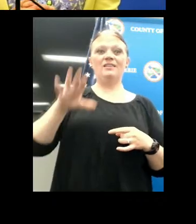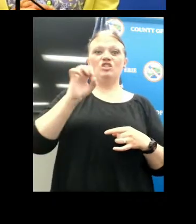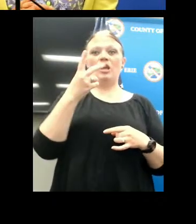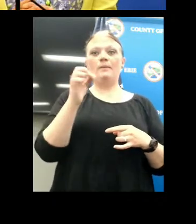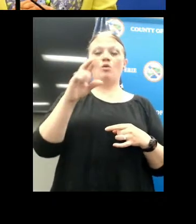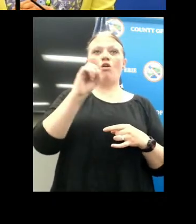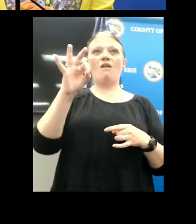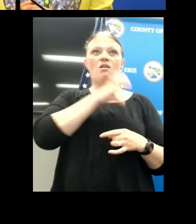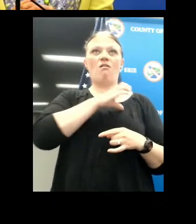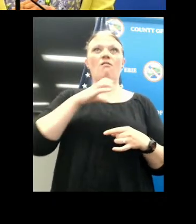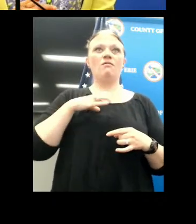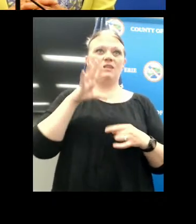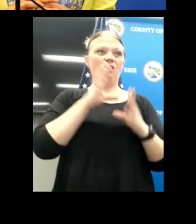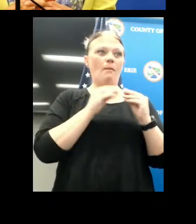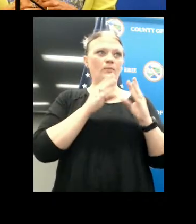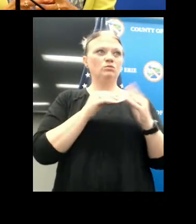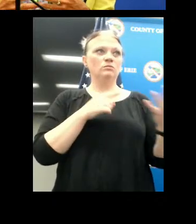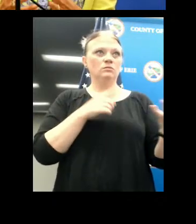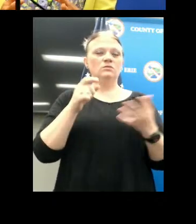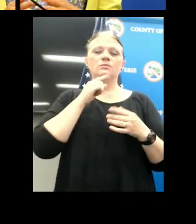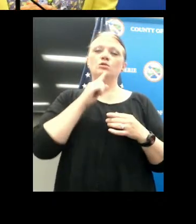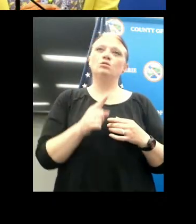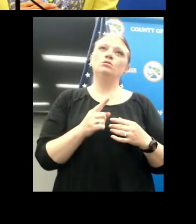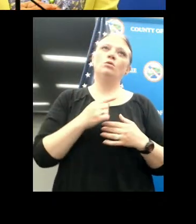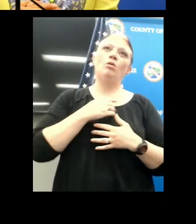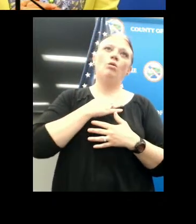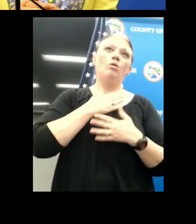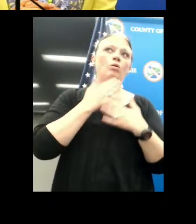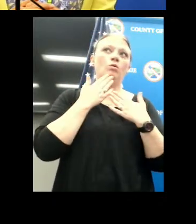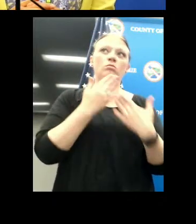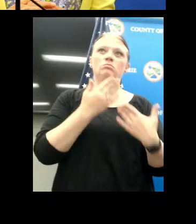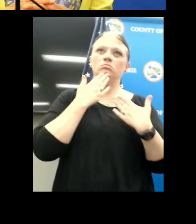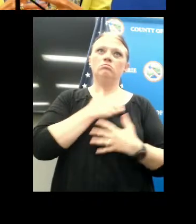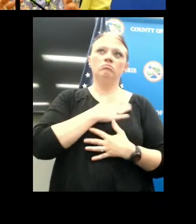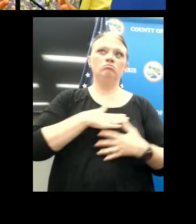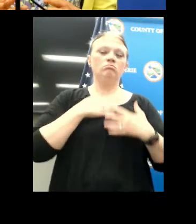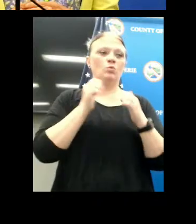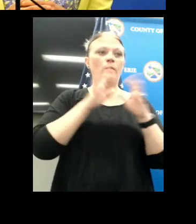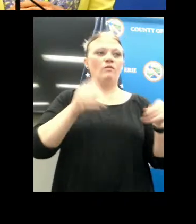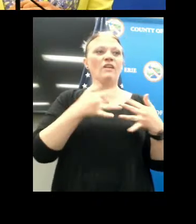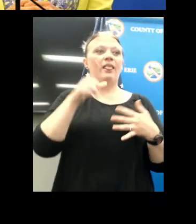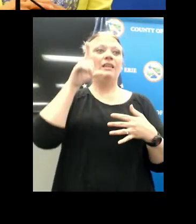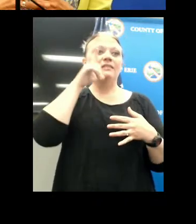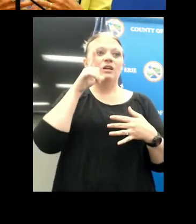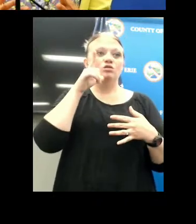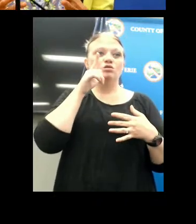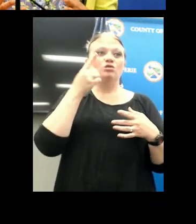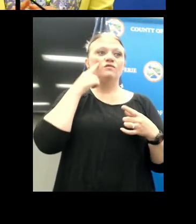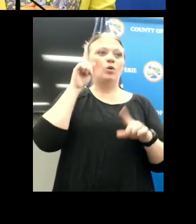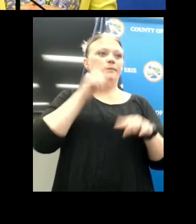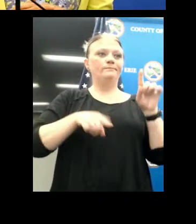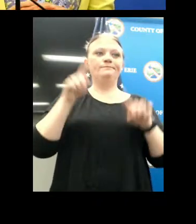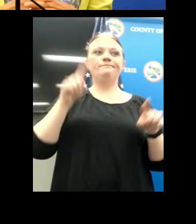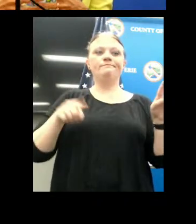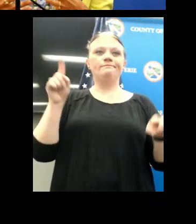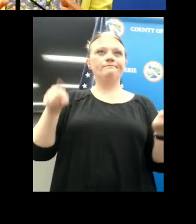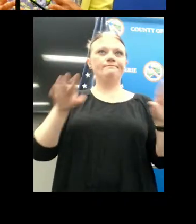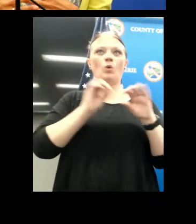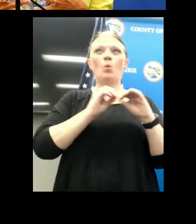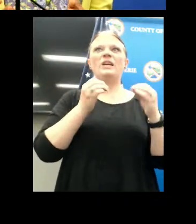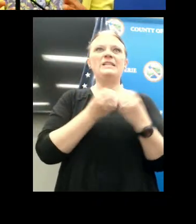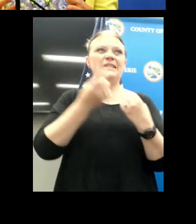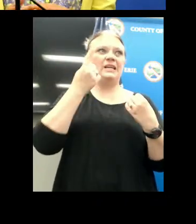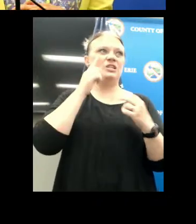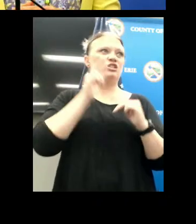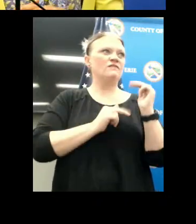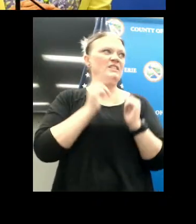of Commerce. They have been so generous with providing lunches for various